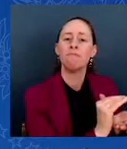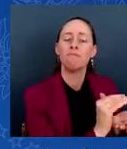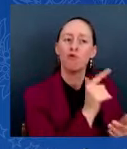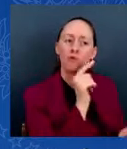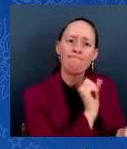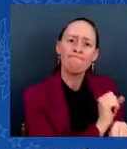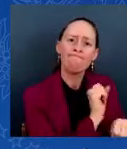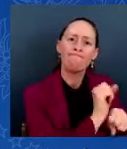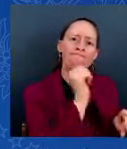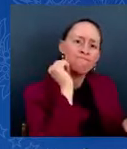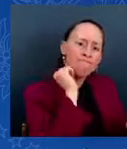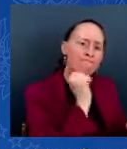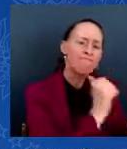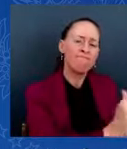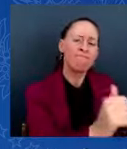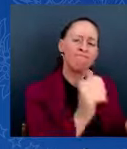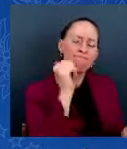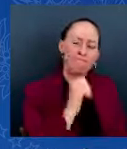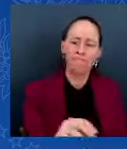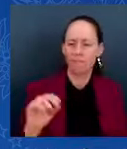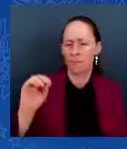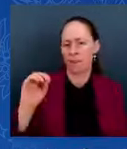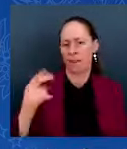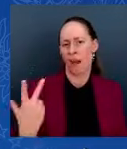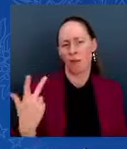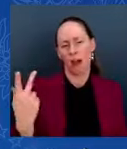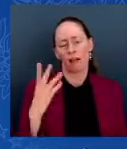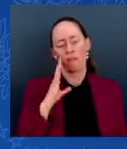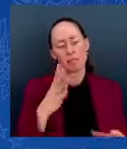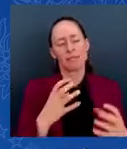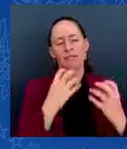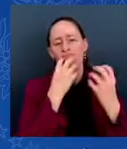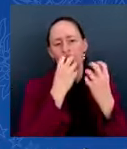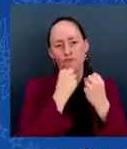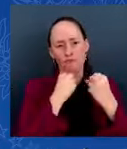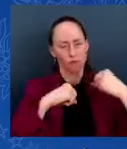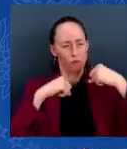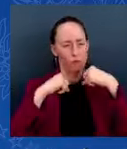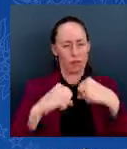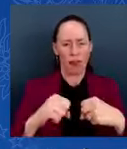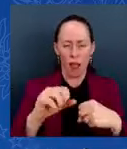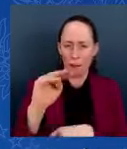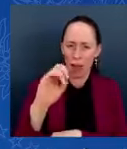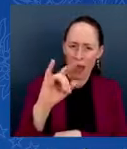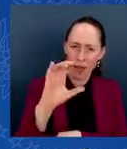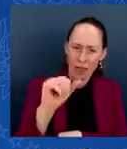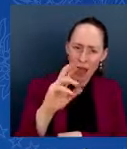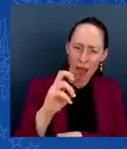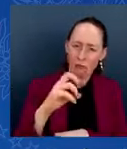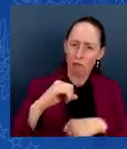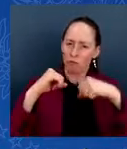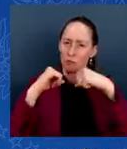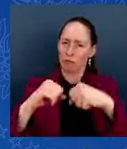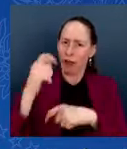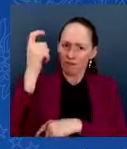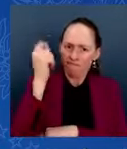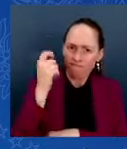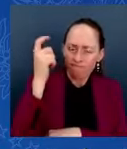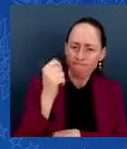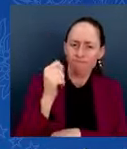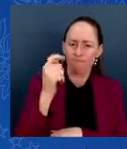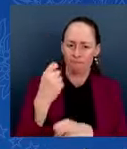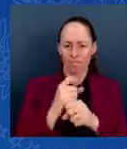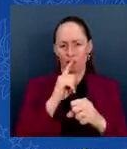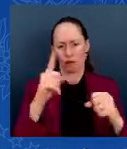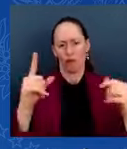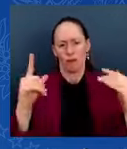That's how we're going to pay for it. And by the way, that means making the tax code fair. Look, in addition, we're also